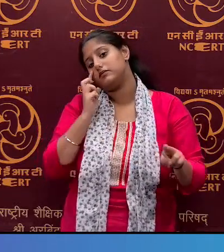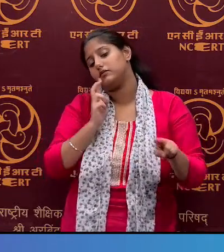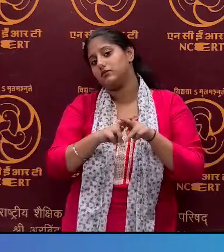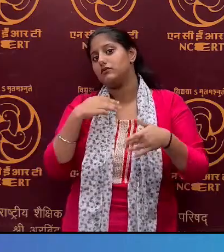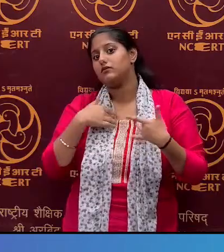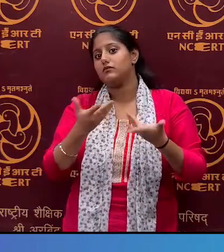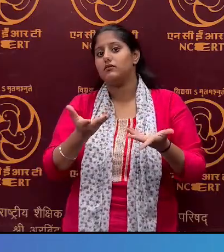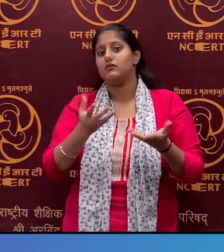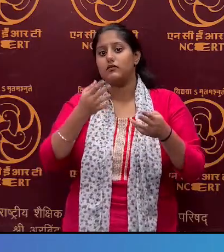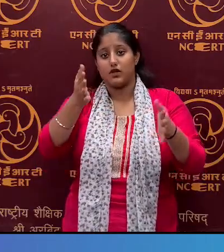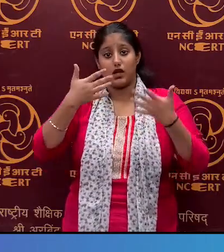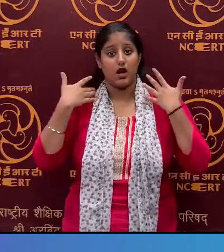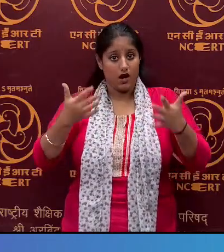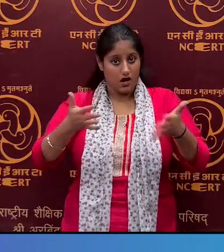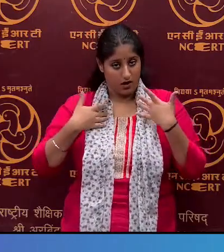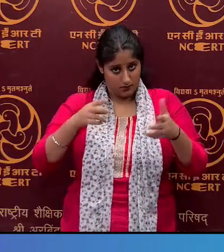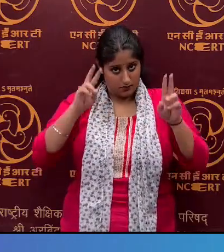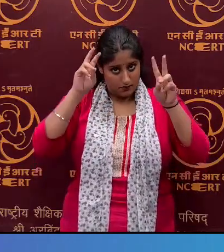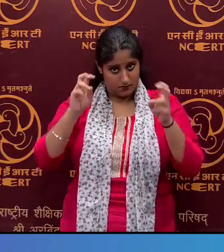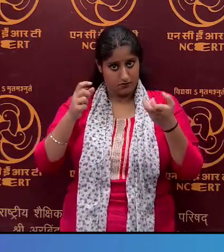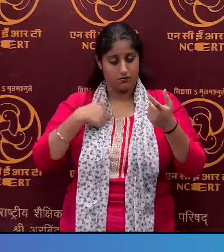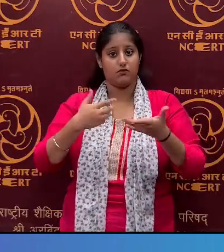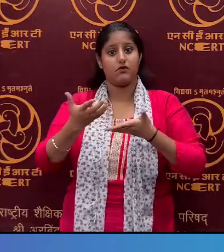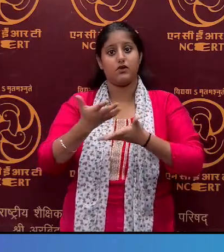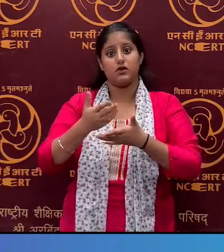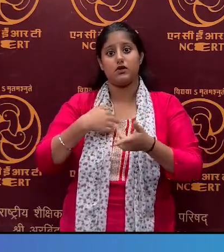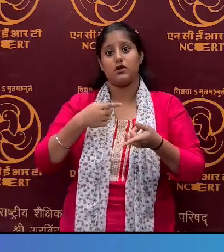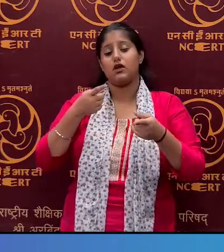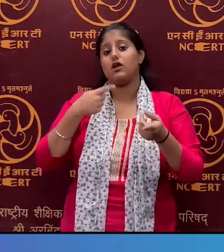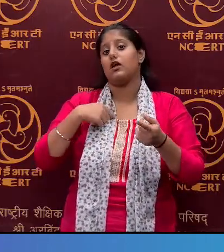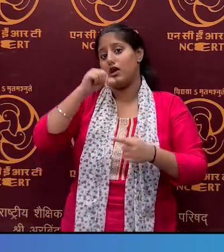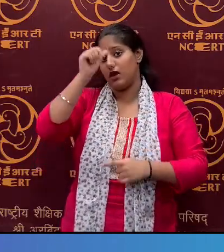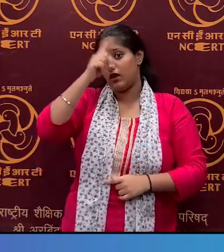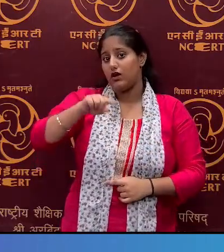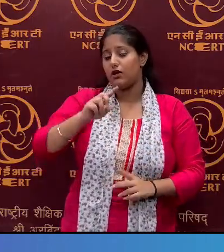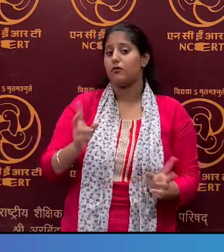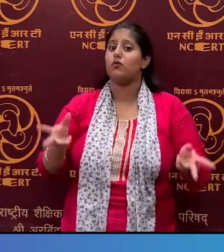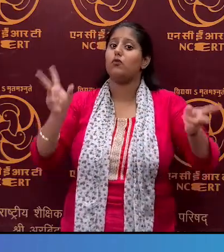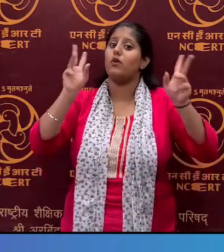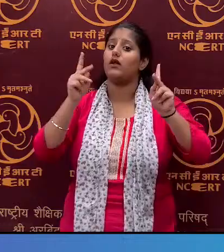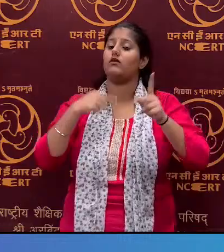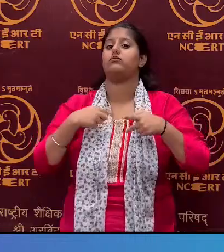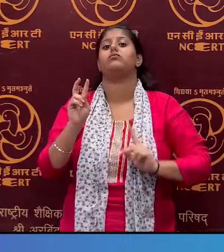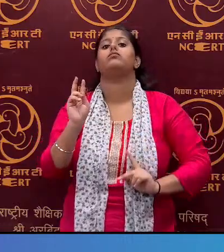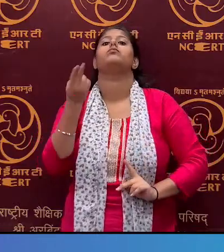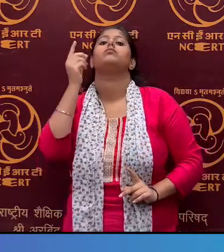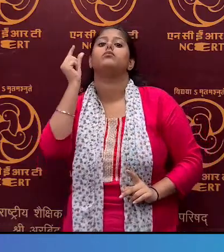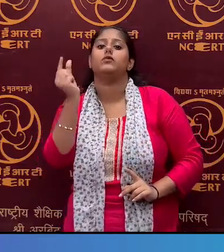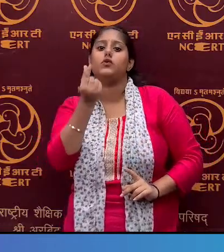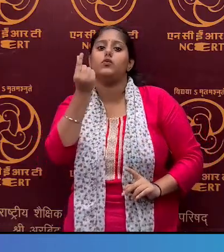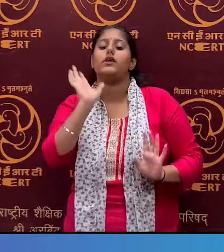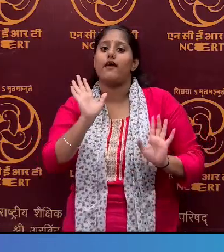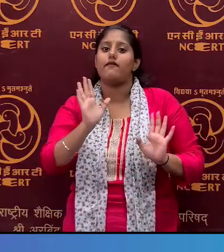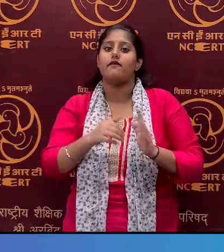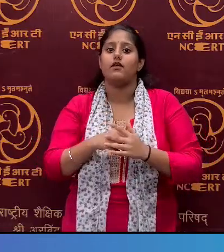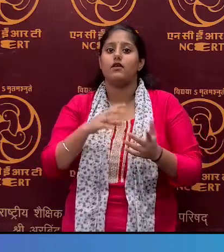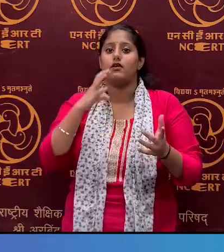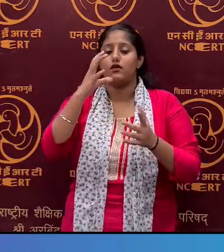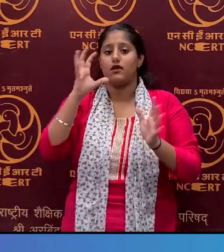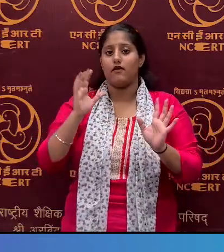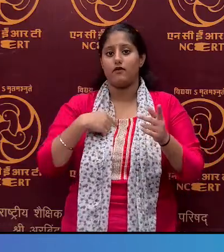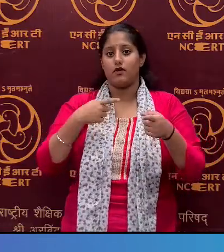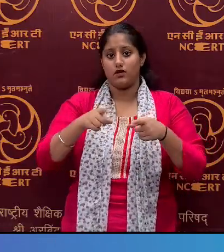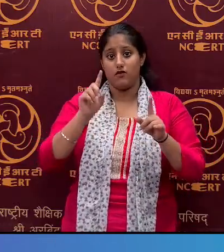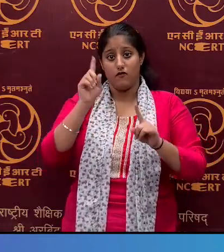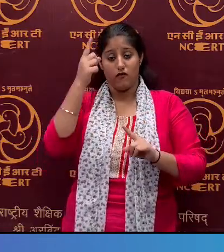about climate, India is again a very unique country. In one country we are going to